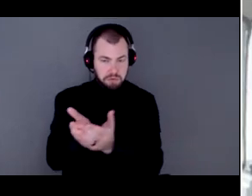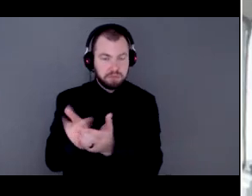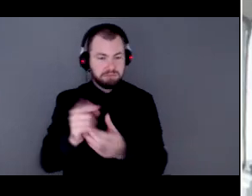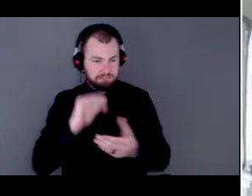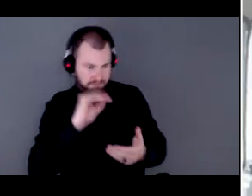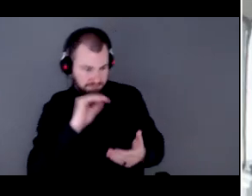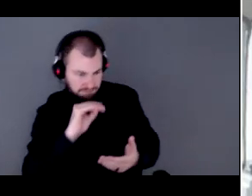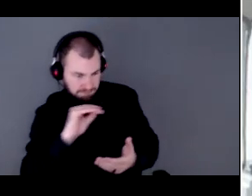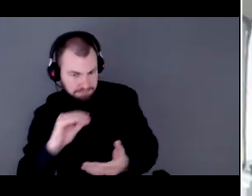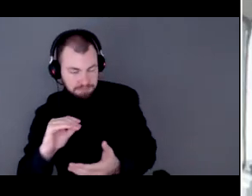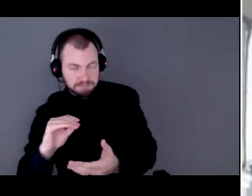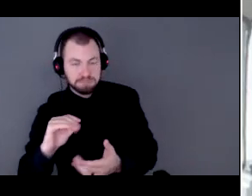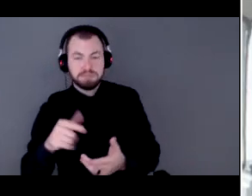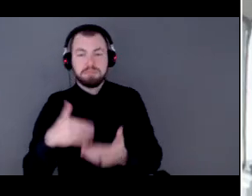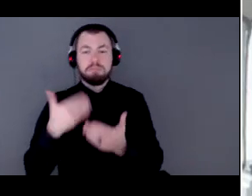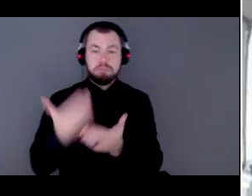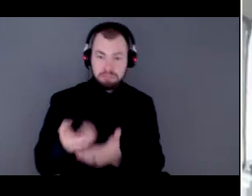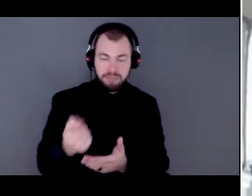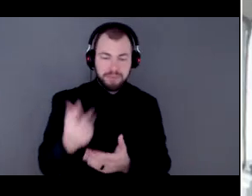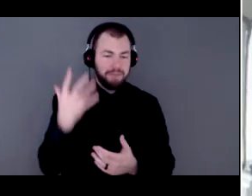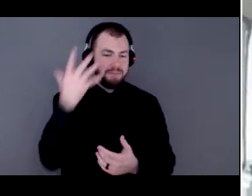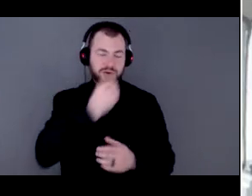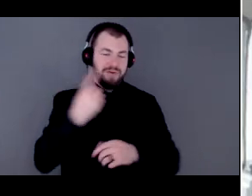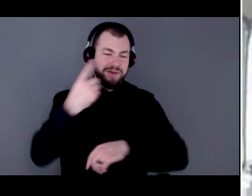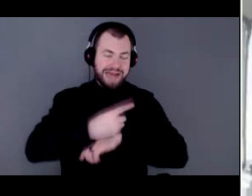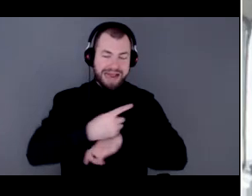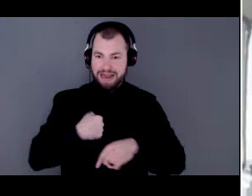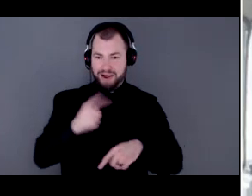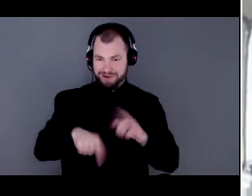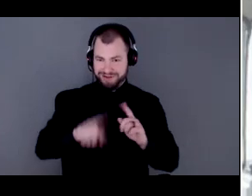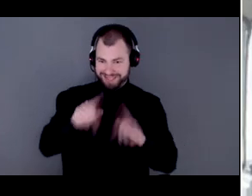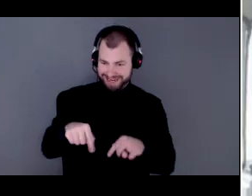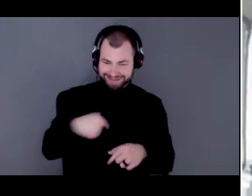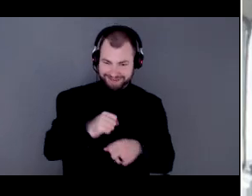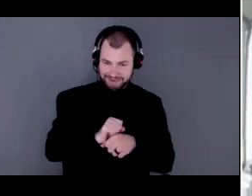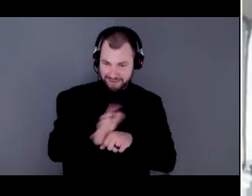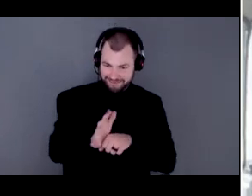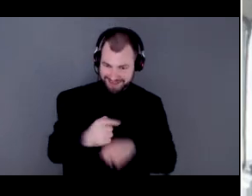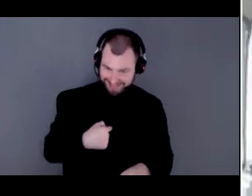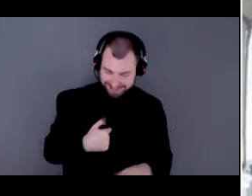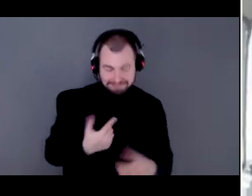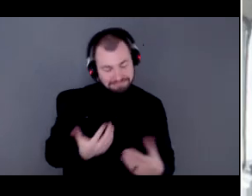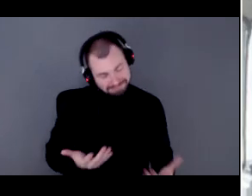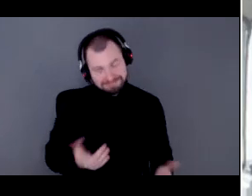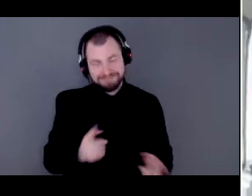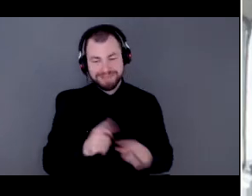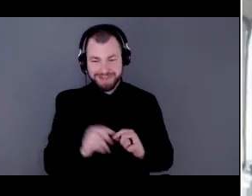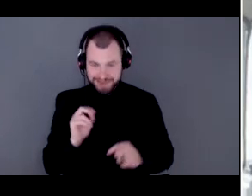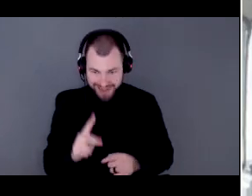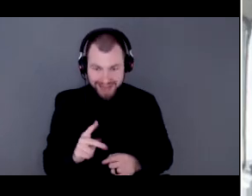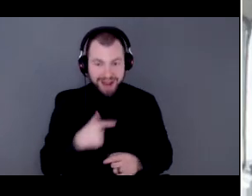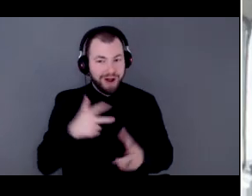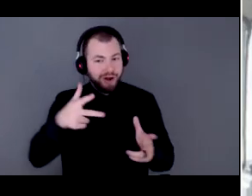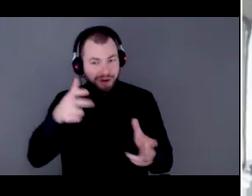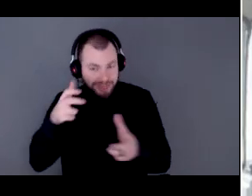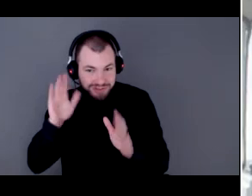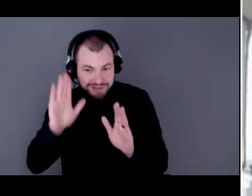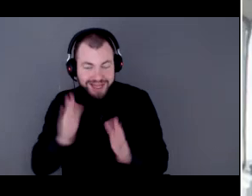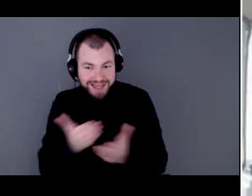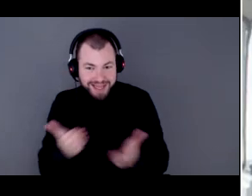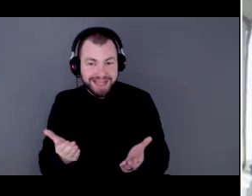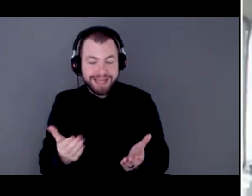beautiful, wonderful day that I didn't get to attend because I had COVID. But that's okay. I heard lots of great things and I'm not sad at